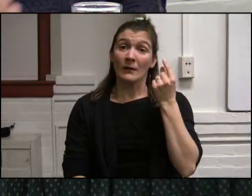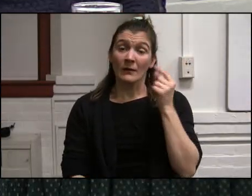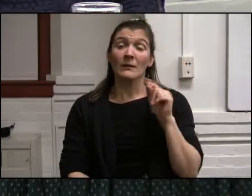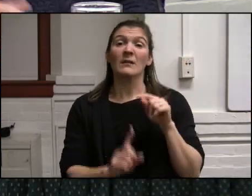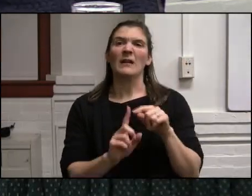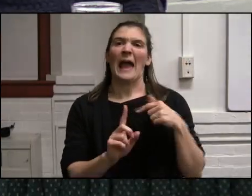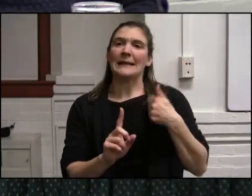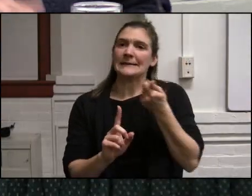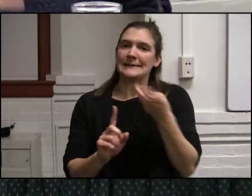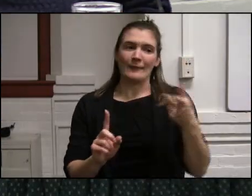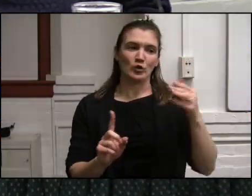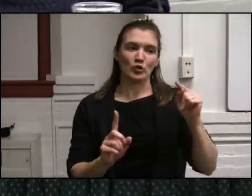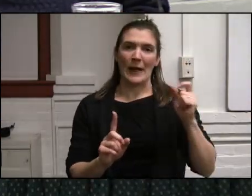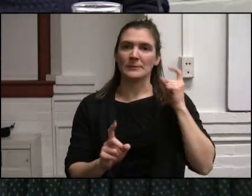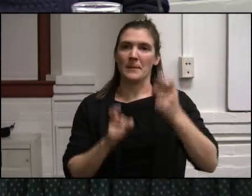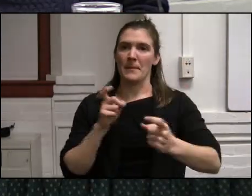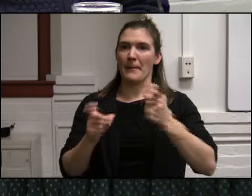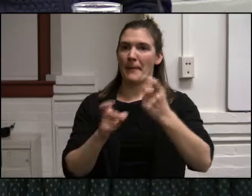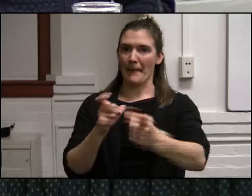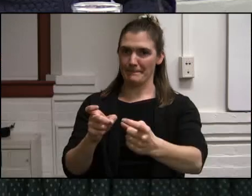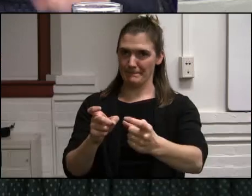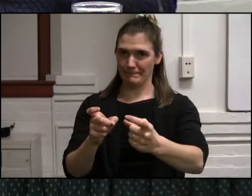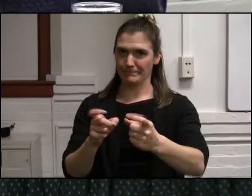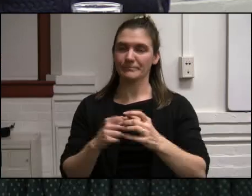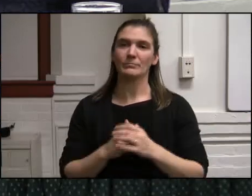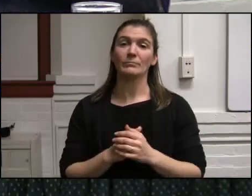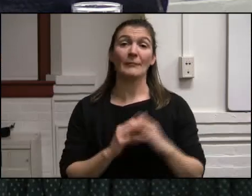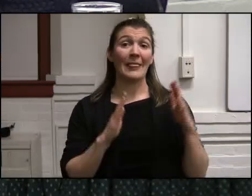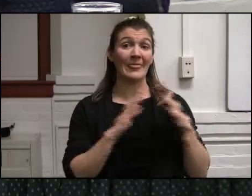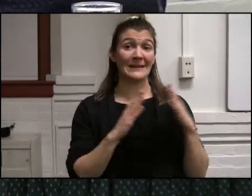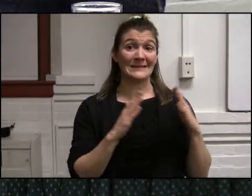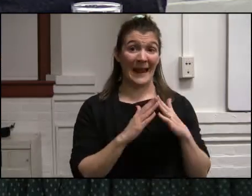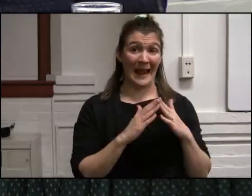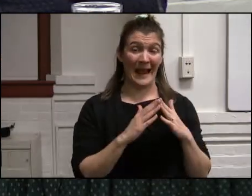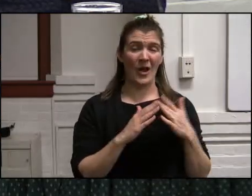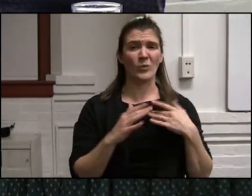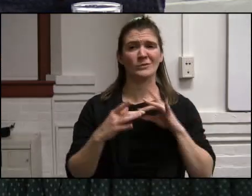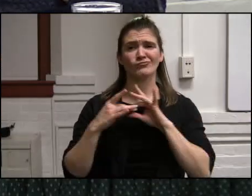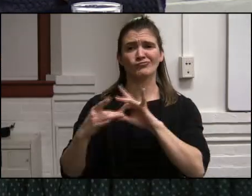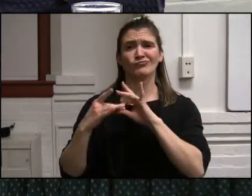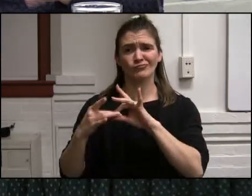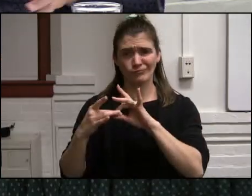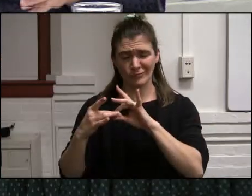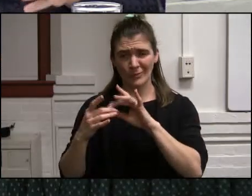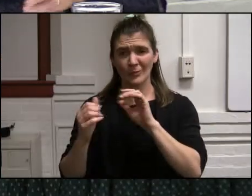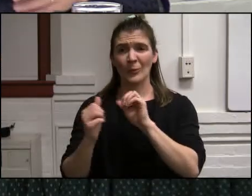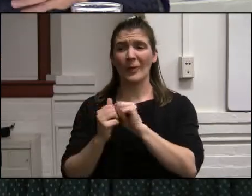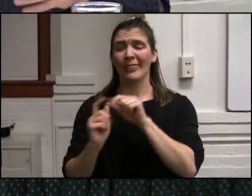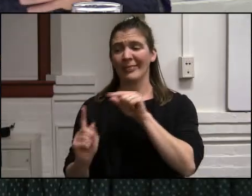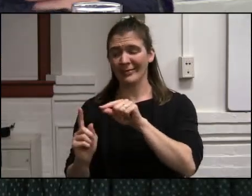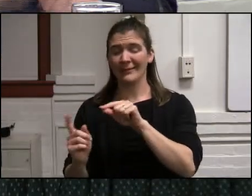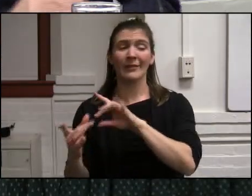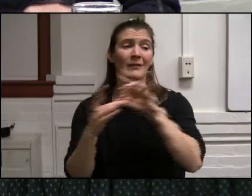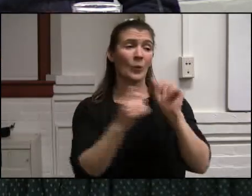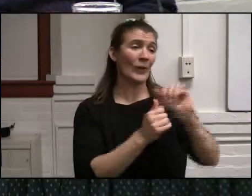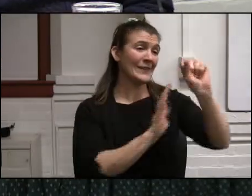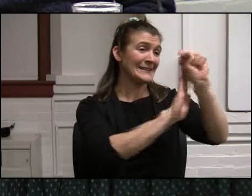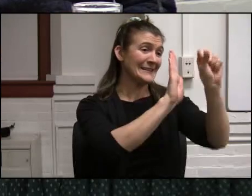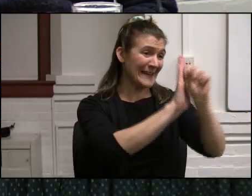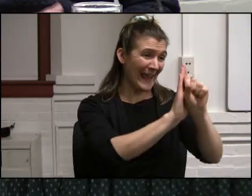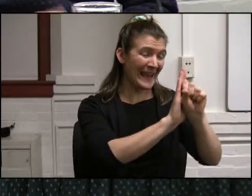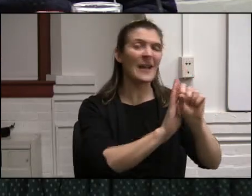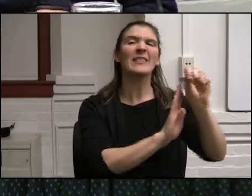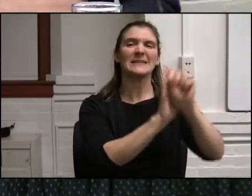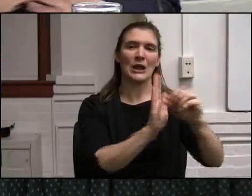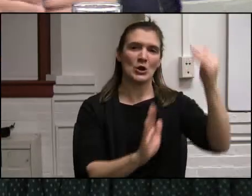of a series of grants where because the town has maintained a good working relationship with the state, and because the state knows that Windham-Windsor